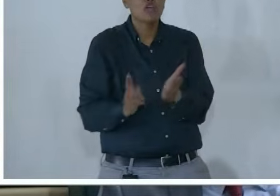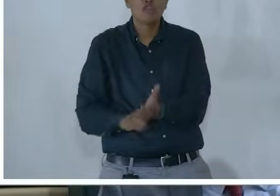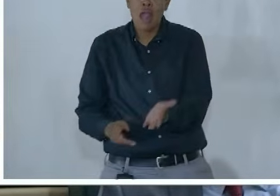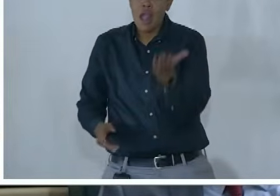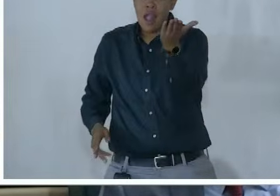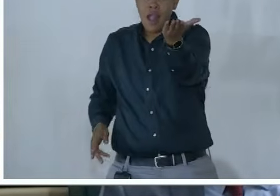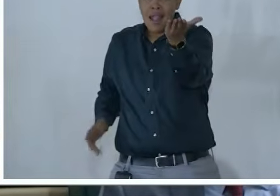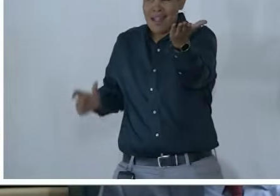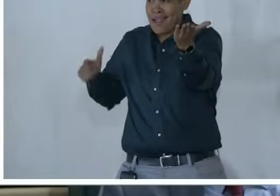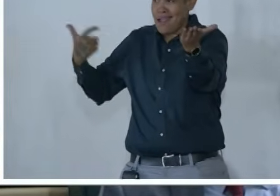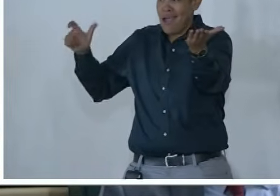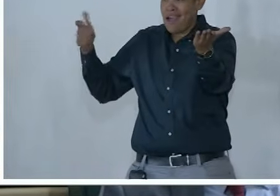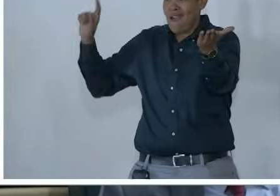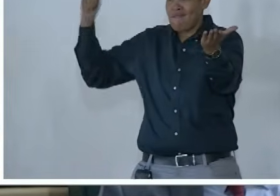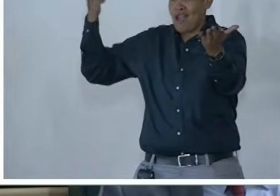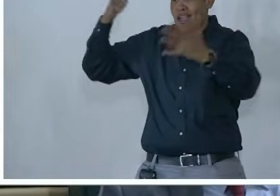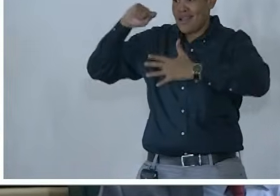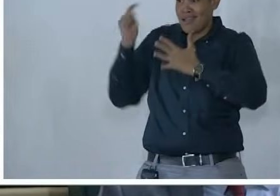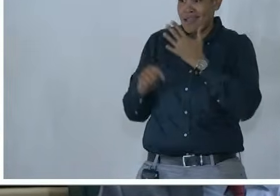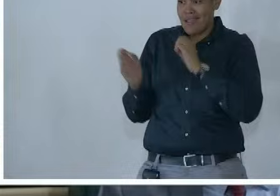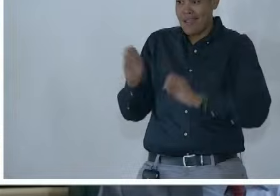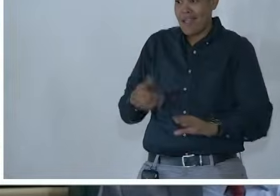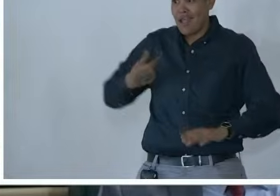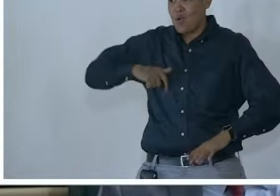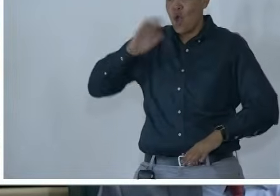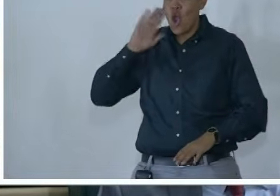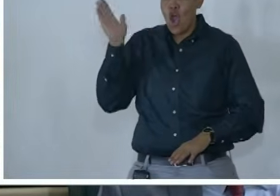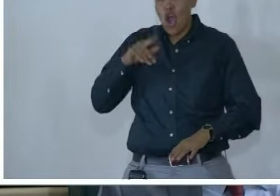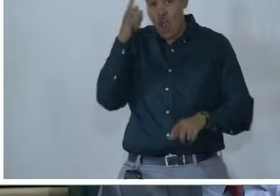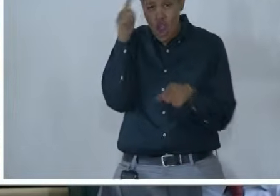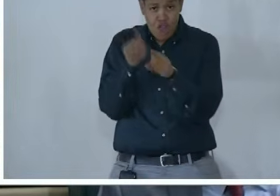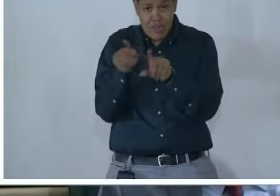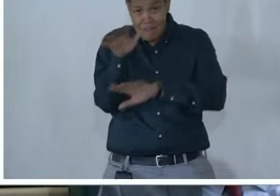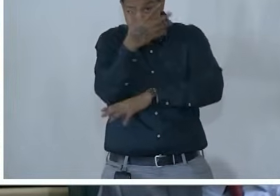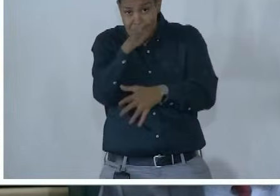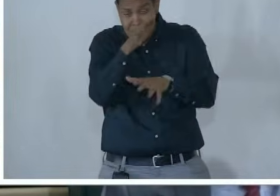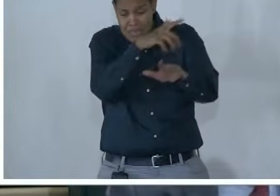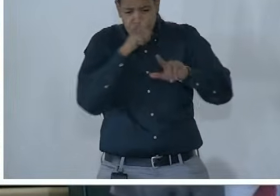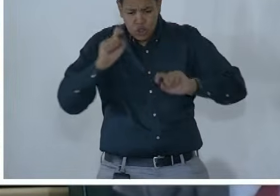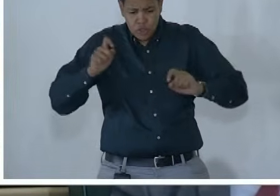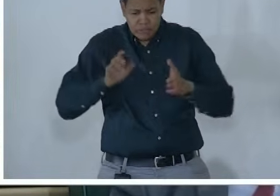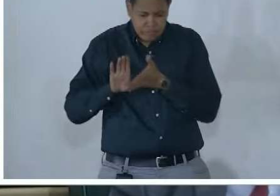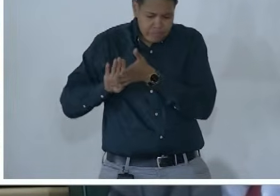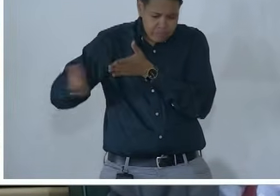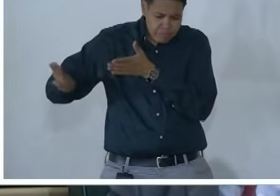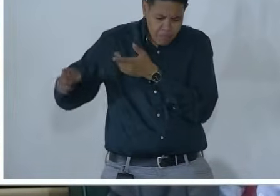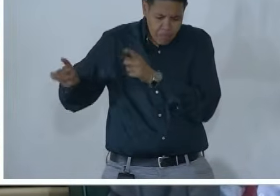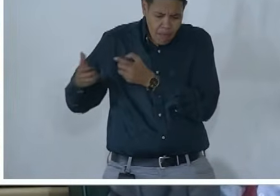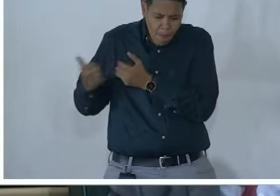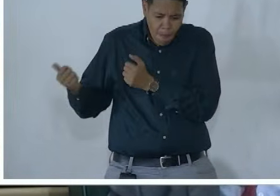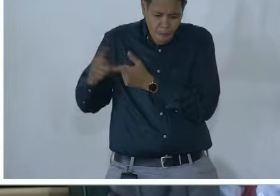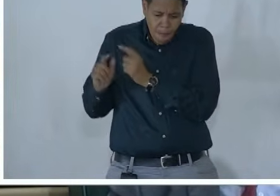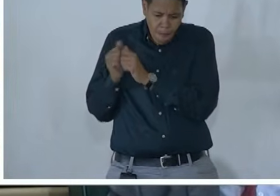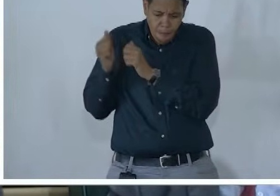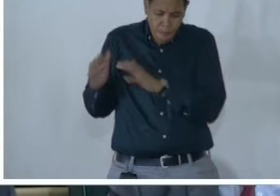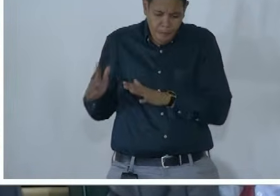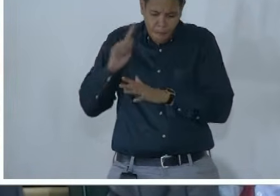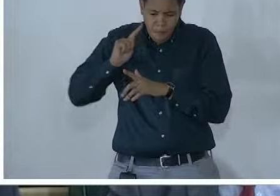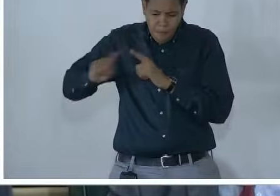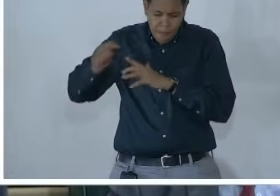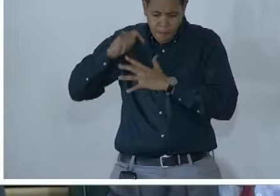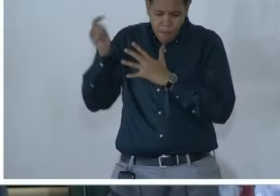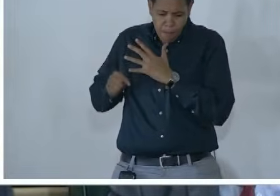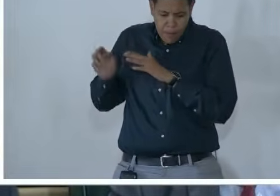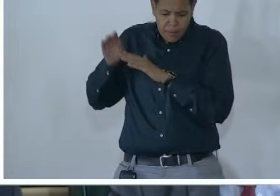government is the largest player in the market. We all agree that there should be a set-aside, but without the steps taken